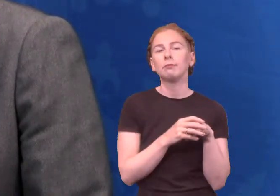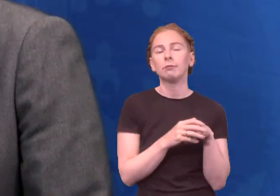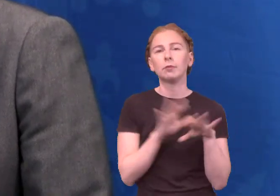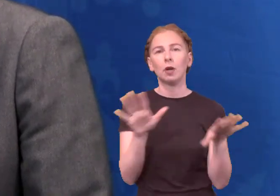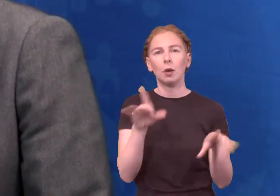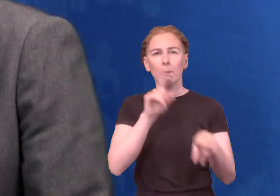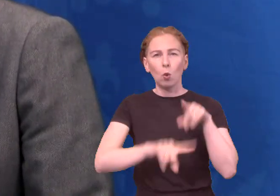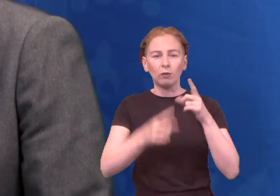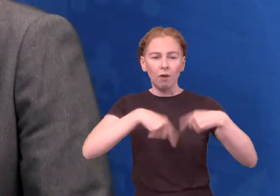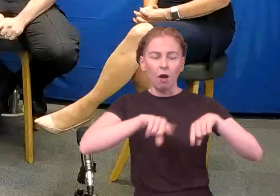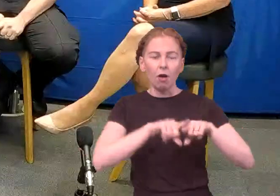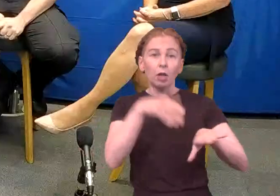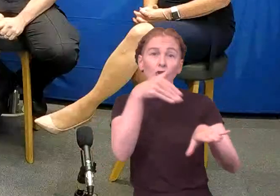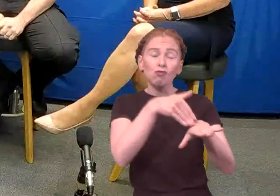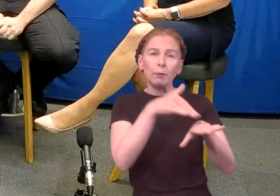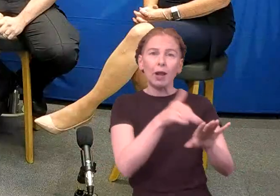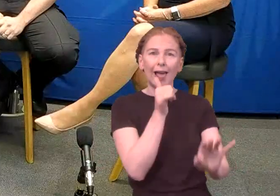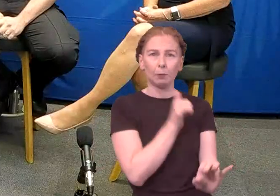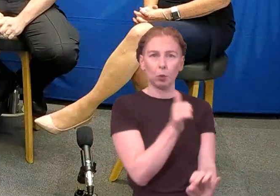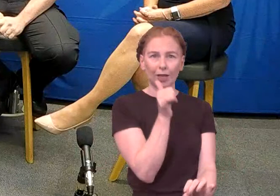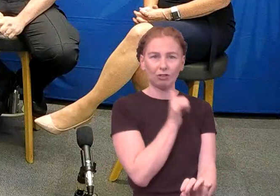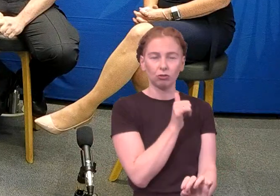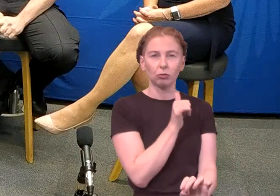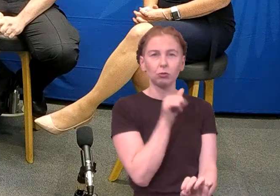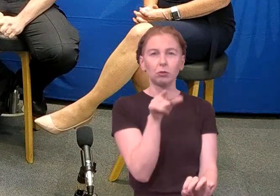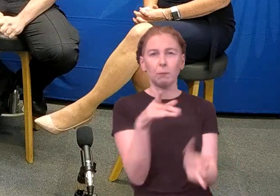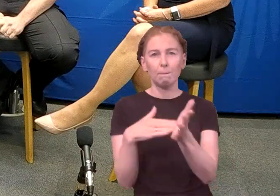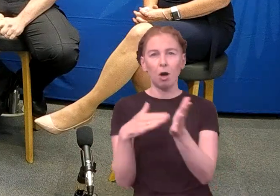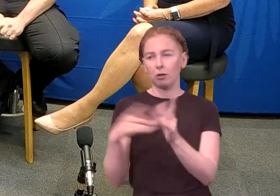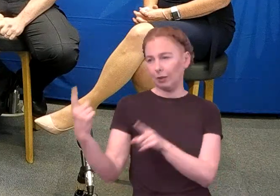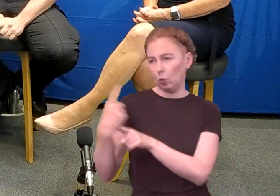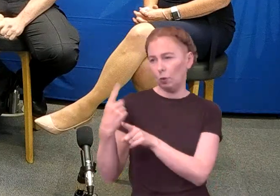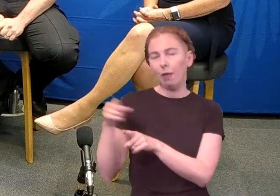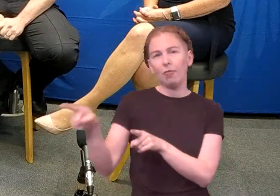obviously Martin's touched on. We sometimes refer to that as county